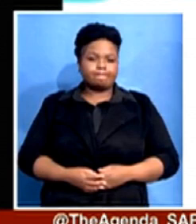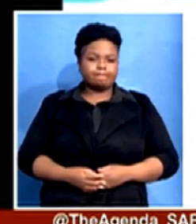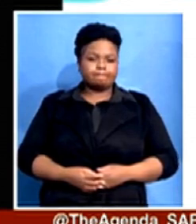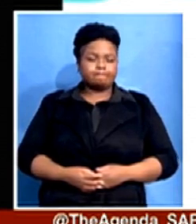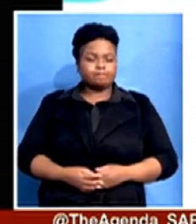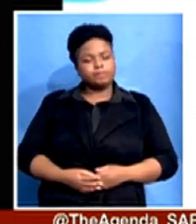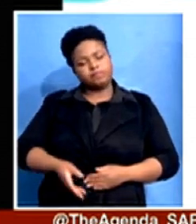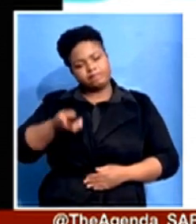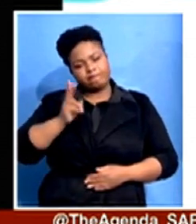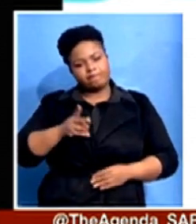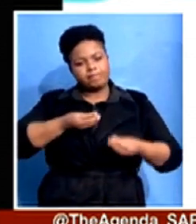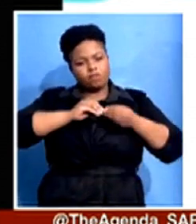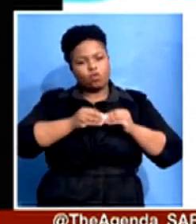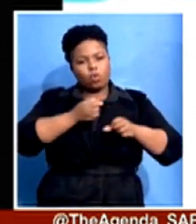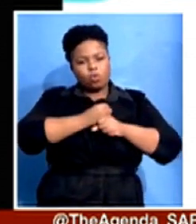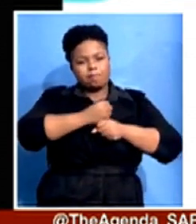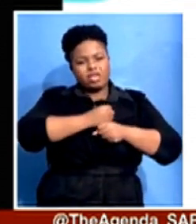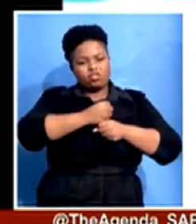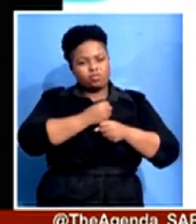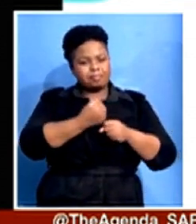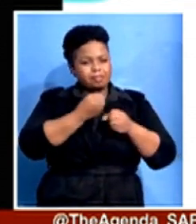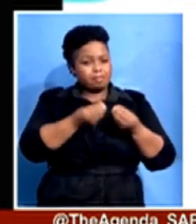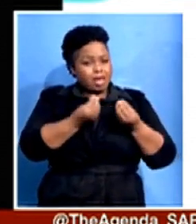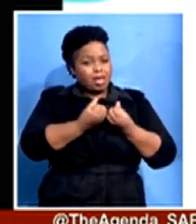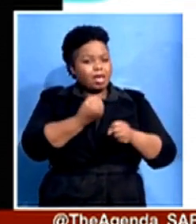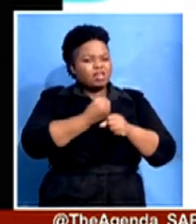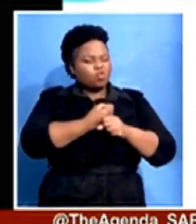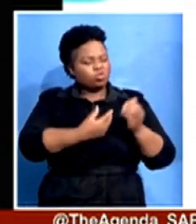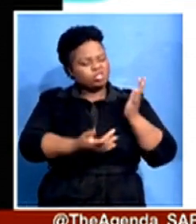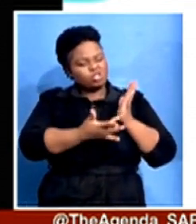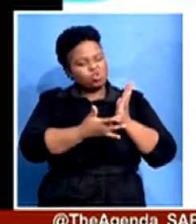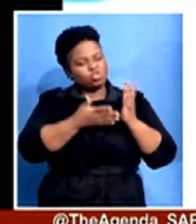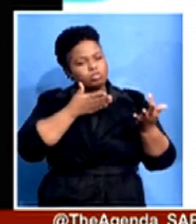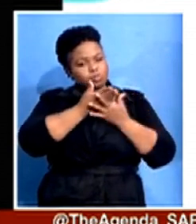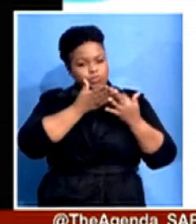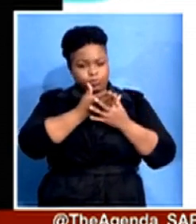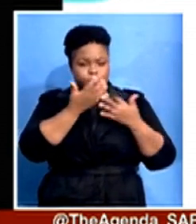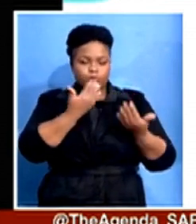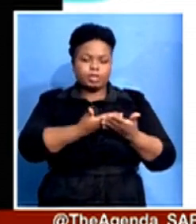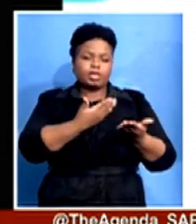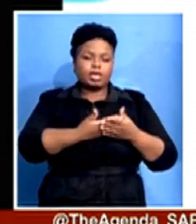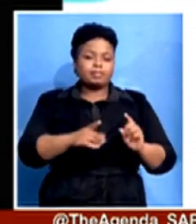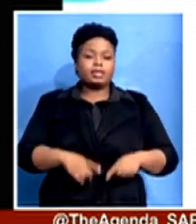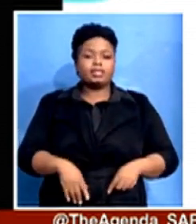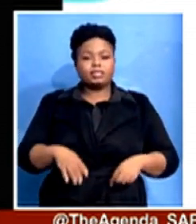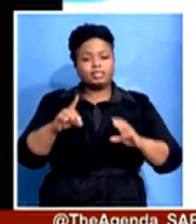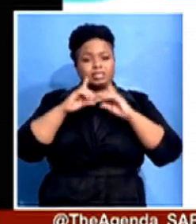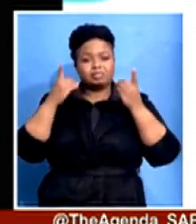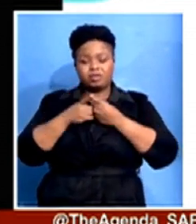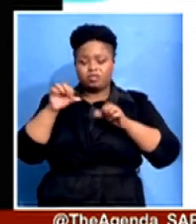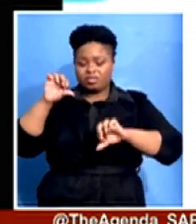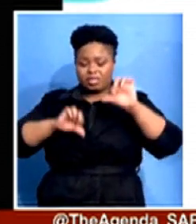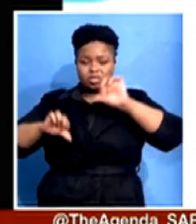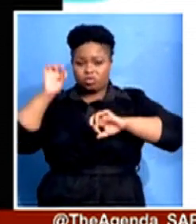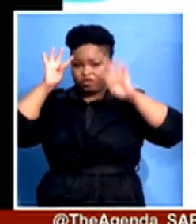country can access some of these technologies. And I'm also aware that the Department of Science and Innovation is involved in those conversations. And